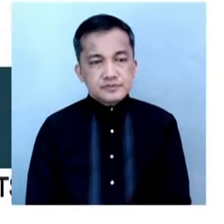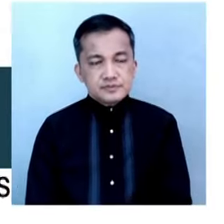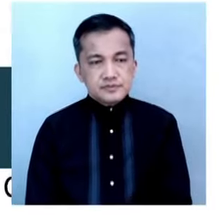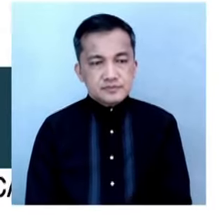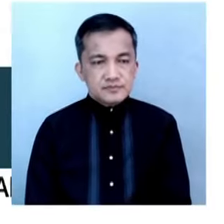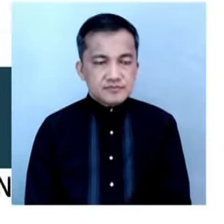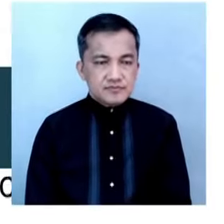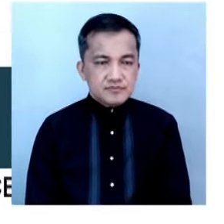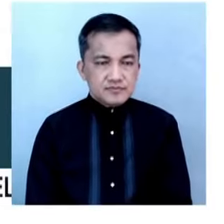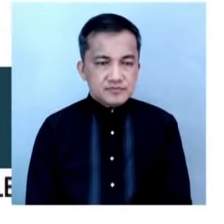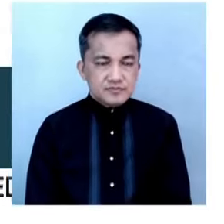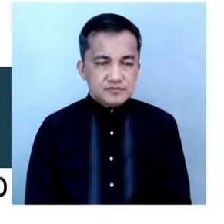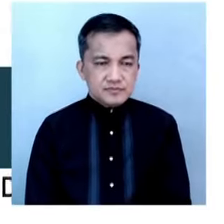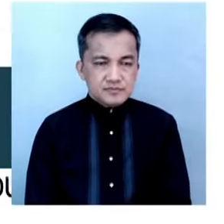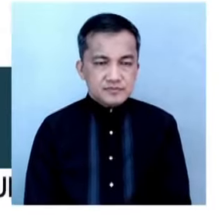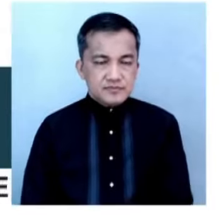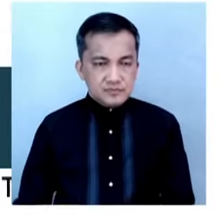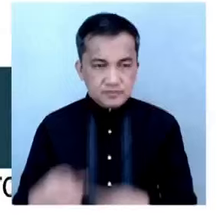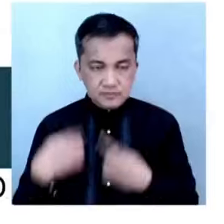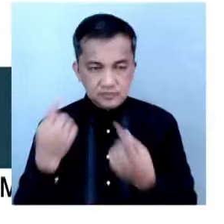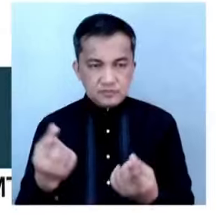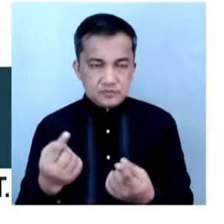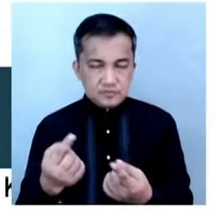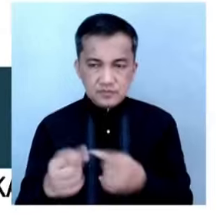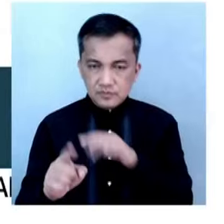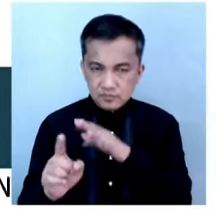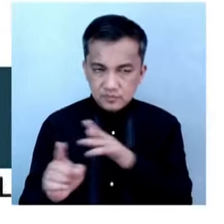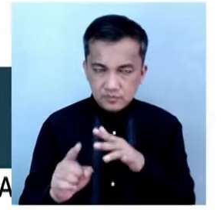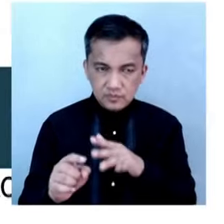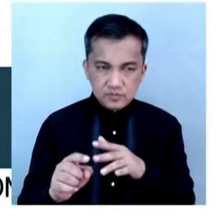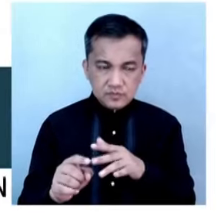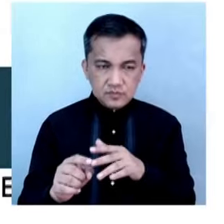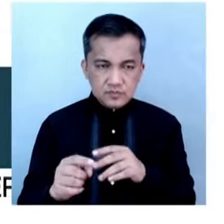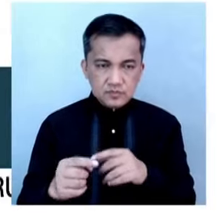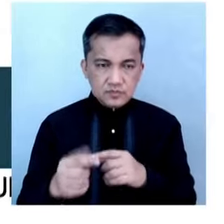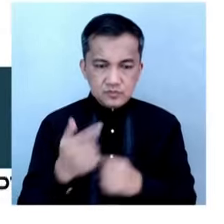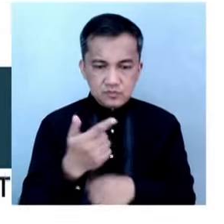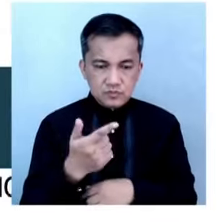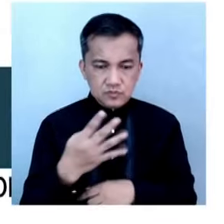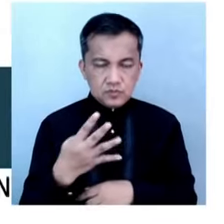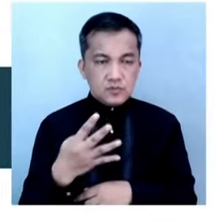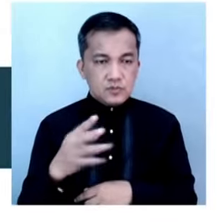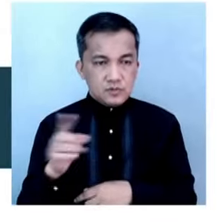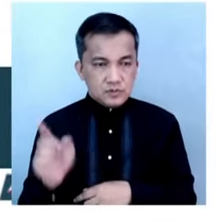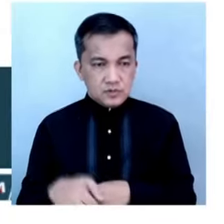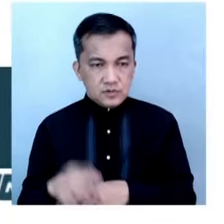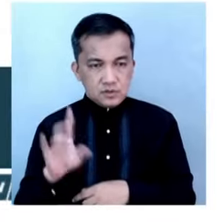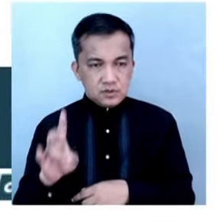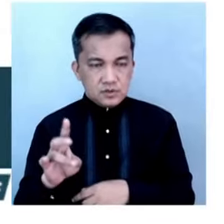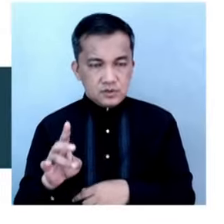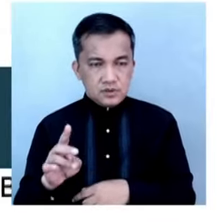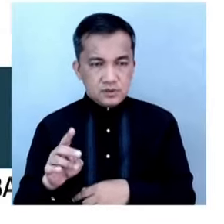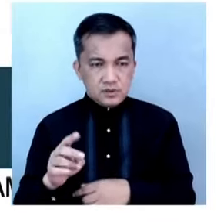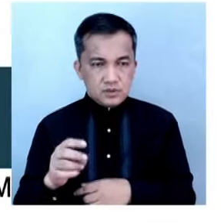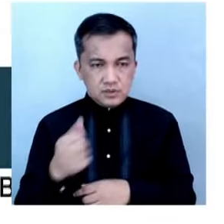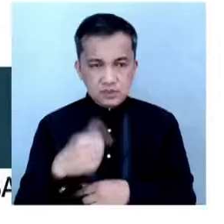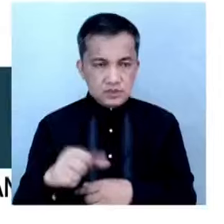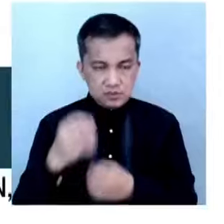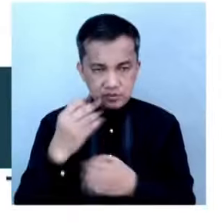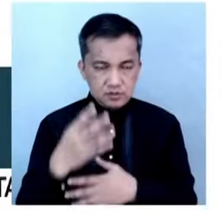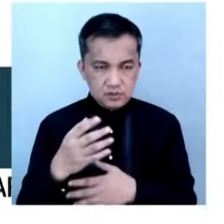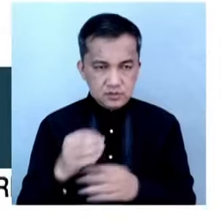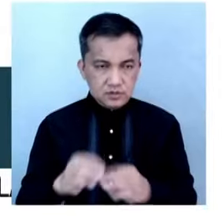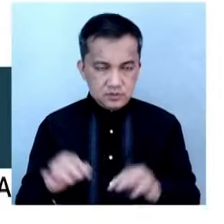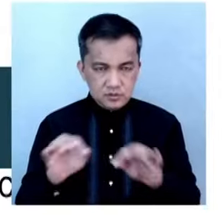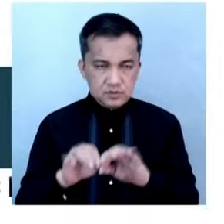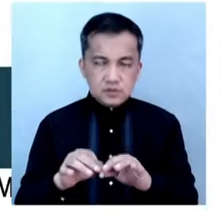man po ever since, we're, you know, monitoring the volcano 24/7, and any information po, significant information na